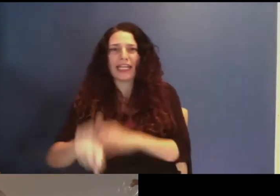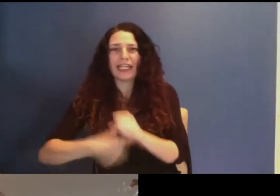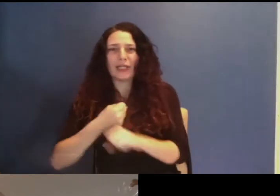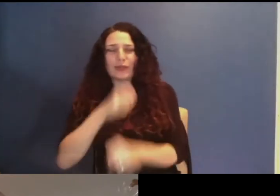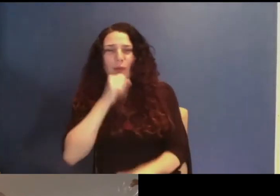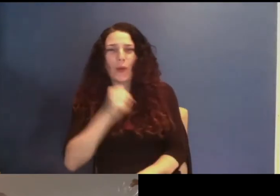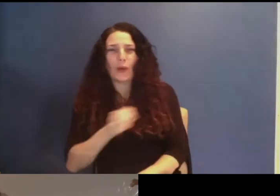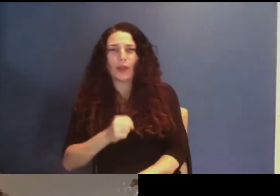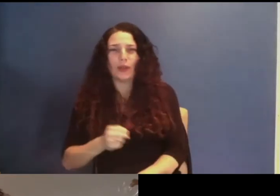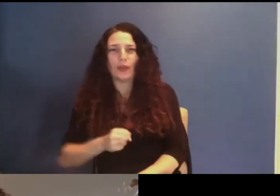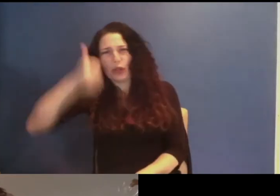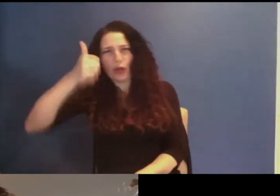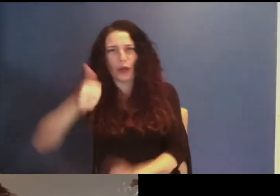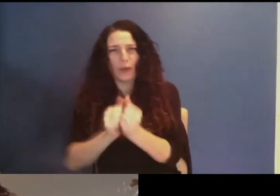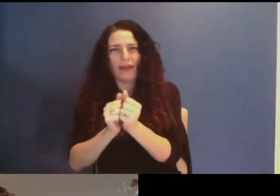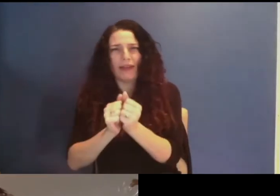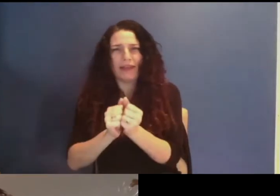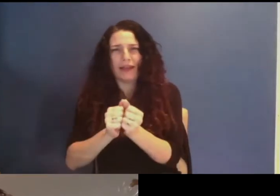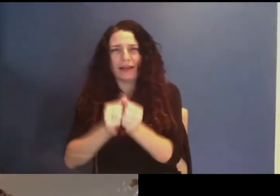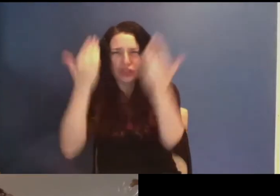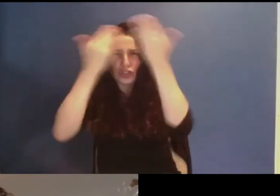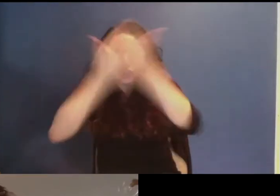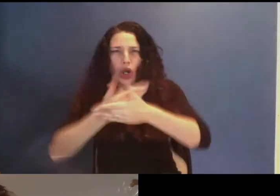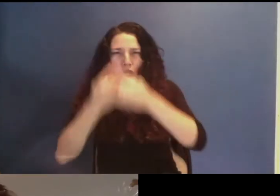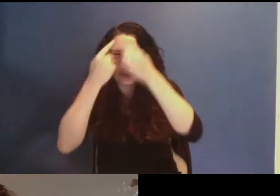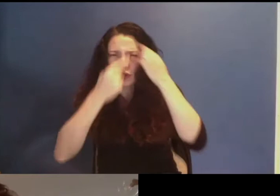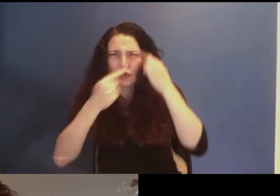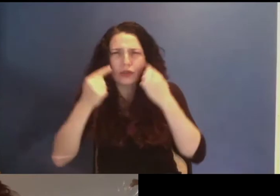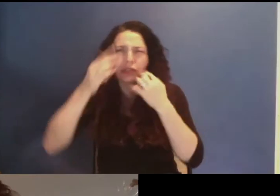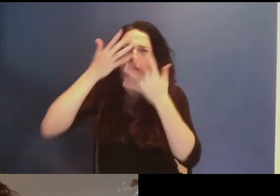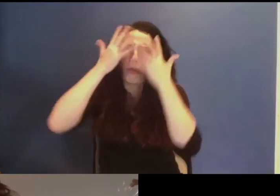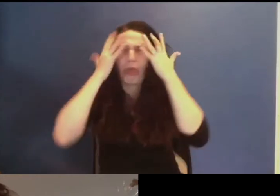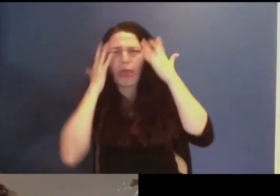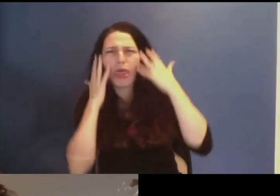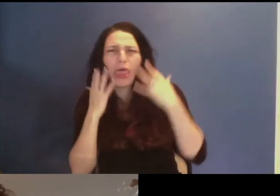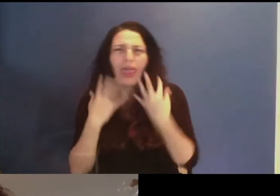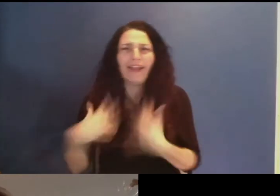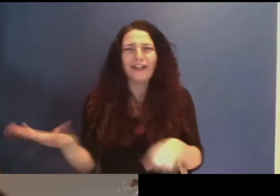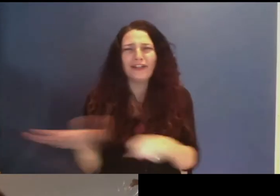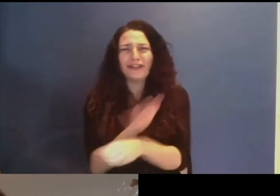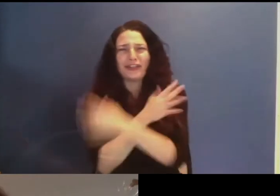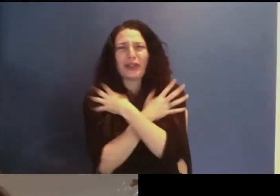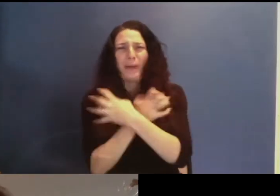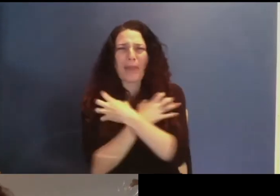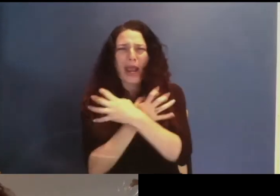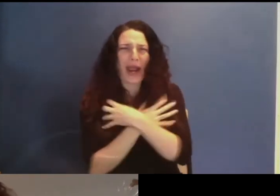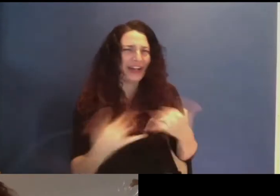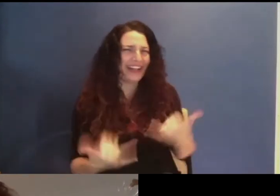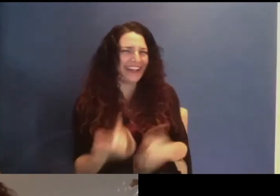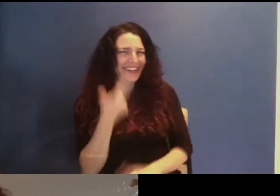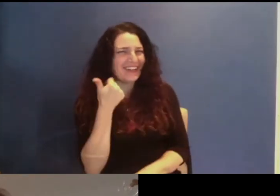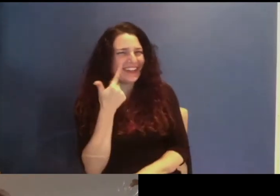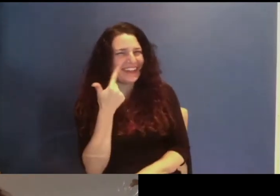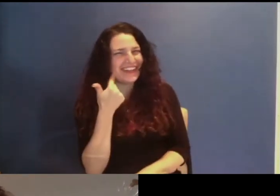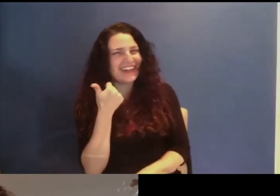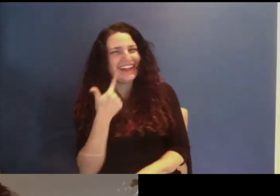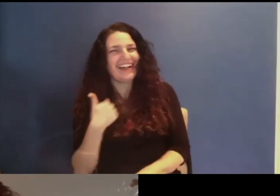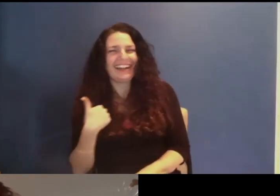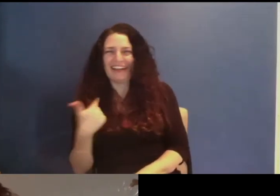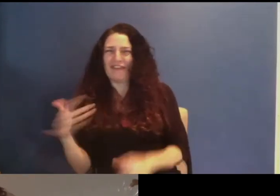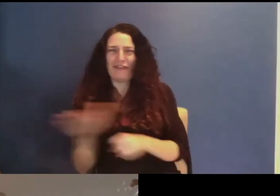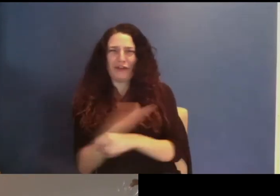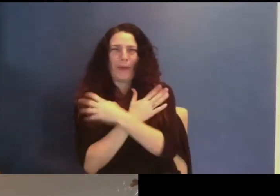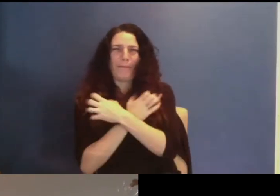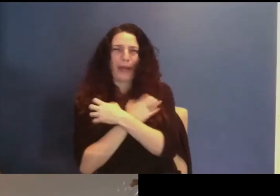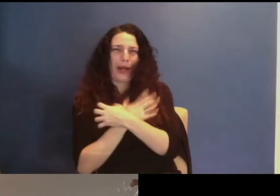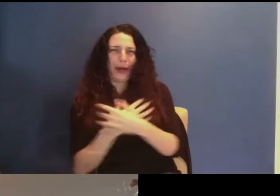eyes, like just, full bear. I left a cub at the end of 4. I'm a full bear at the beginning of episode 5. Yeah, I just cannot wait for